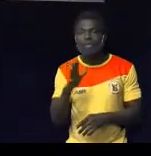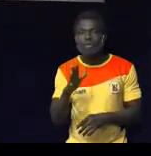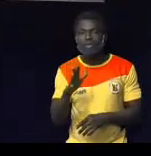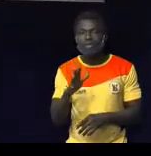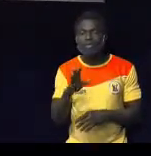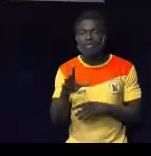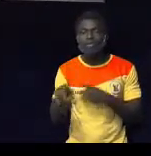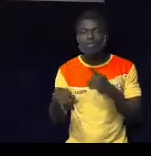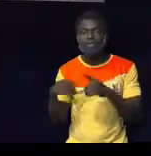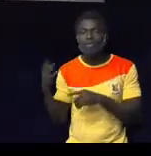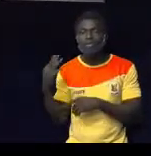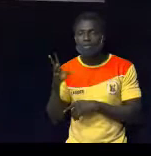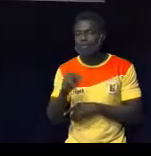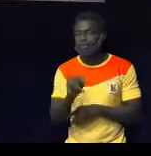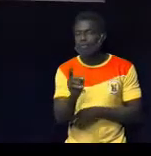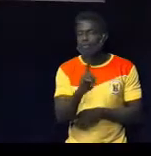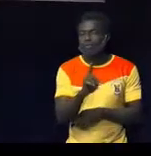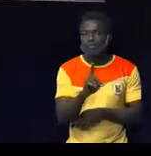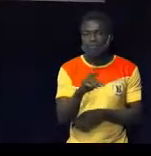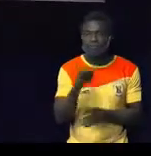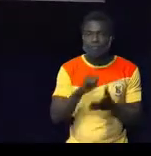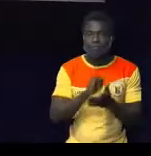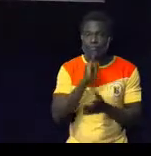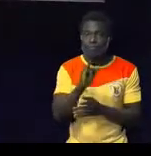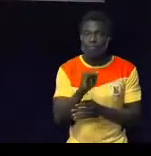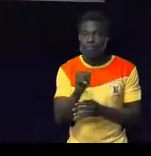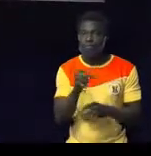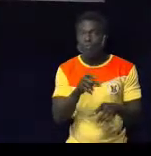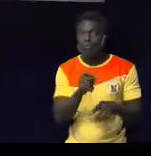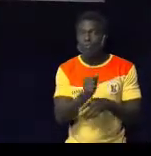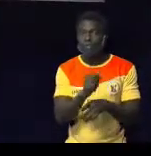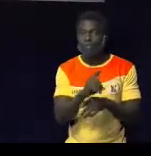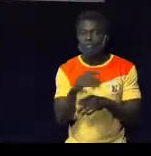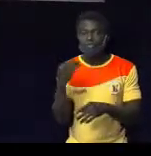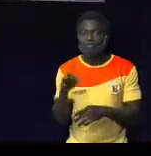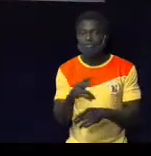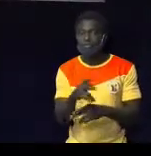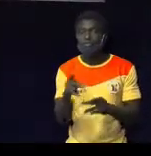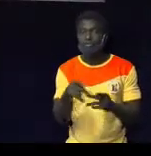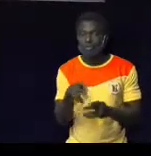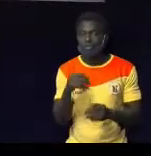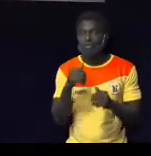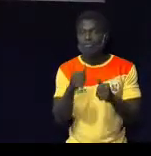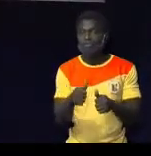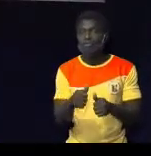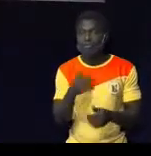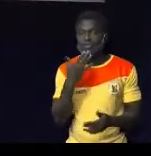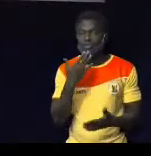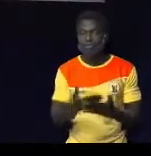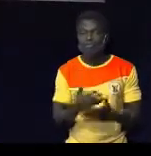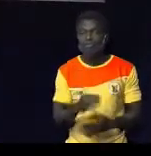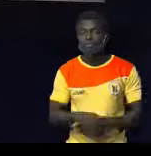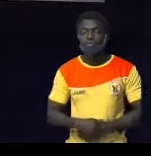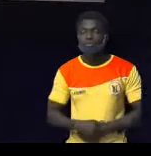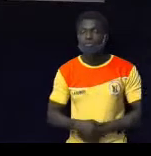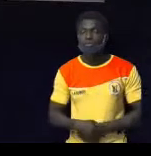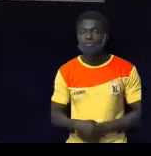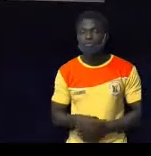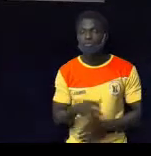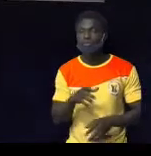went nowhere. The lady went nowhere. That is adverb of what? Of place. Good.